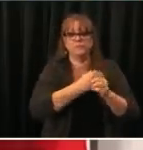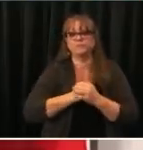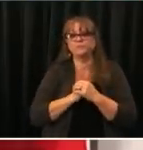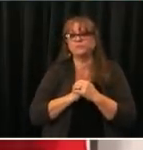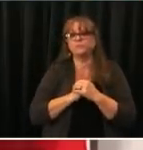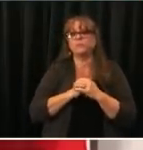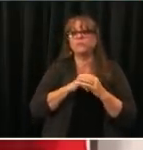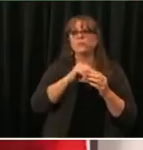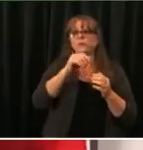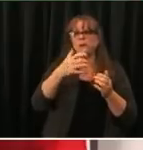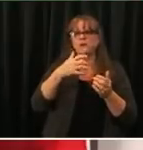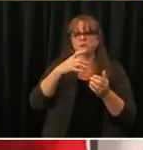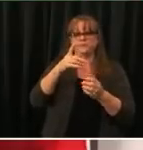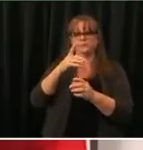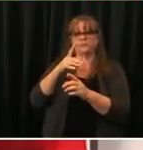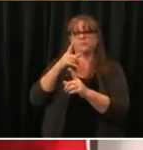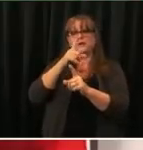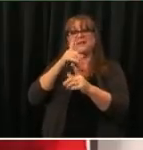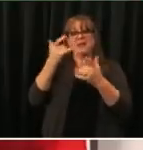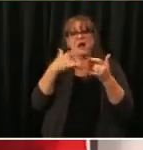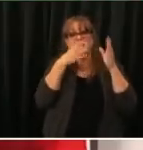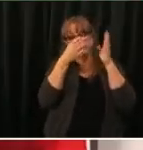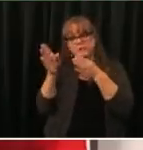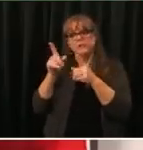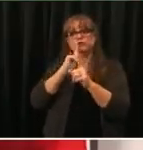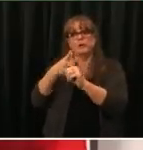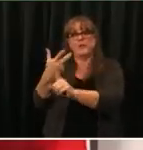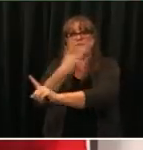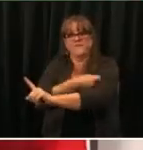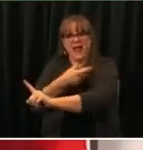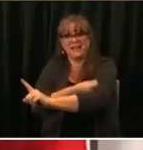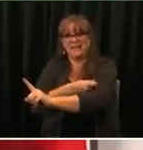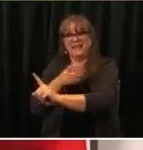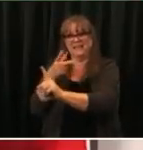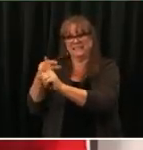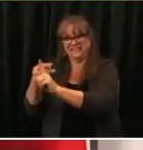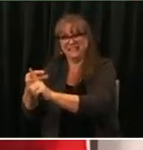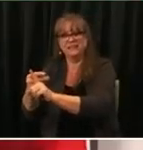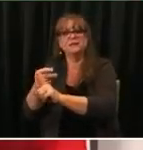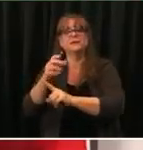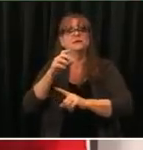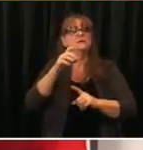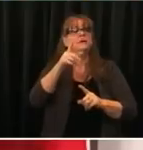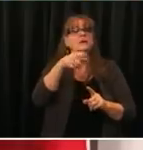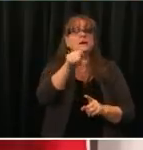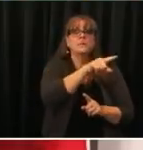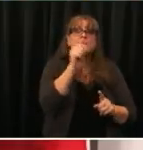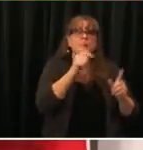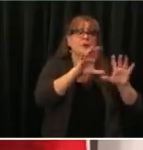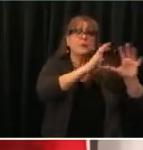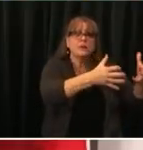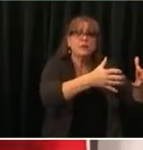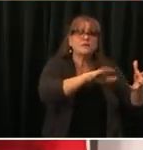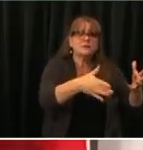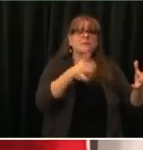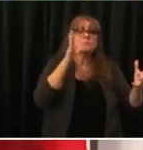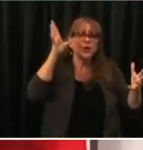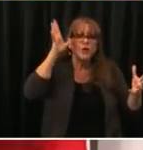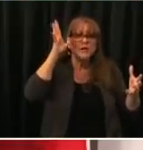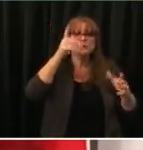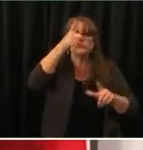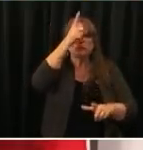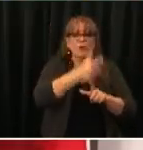are still losses ahead of us, brothers and sisters, mothers and fathers, friends, loved ones, and we have the ability to